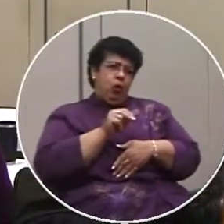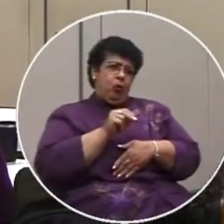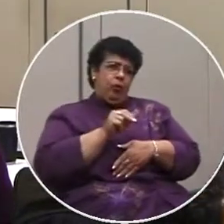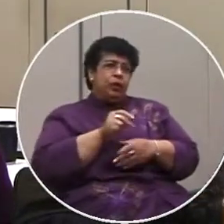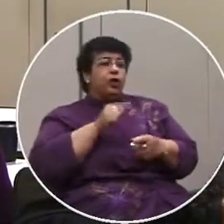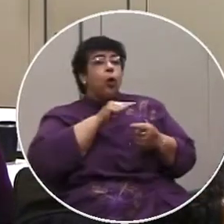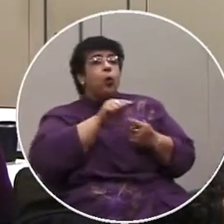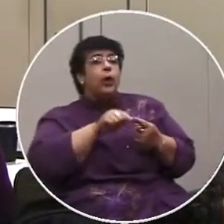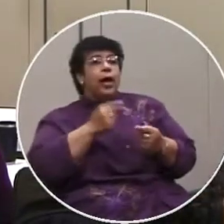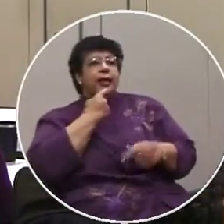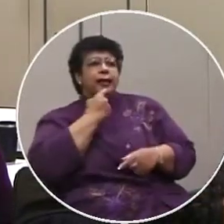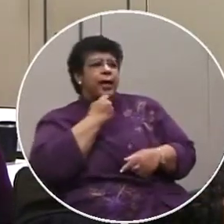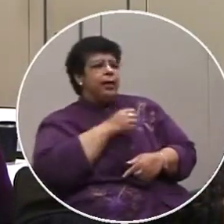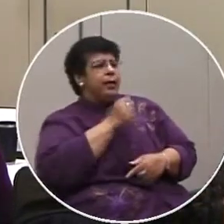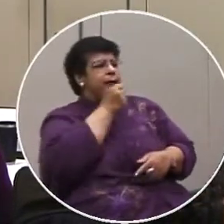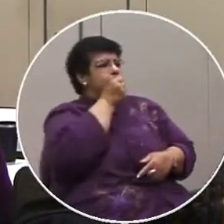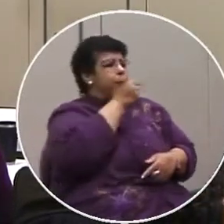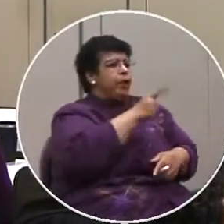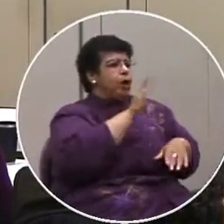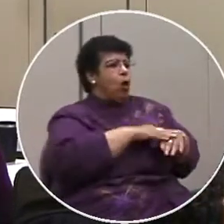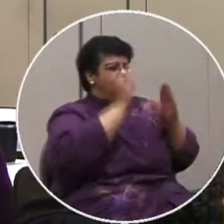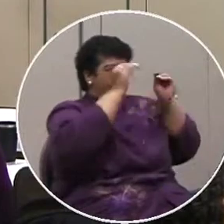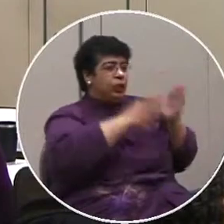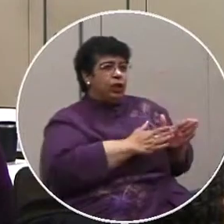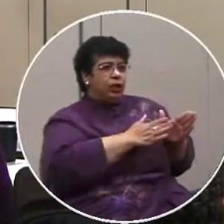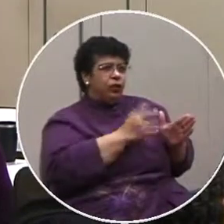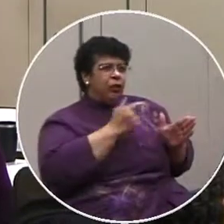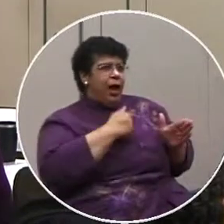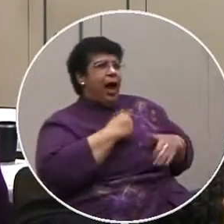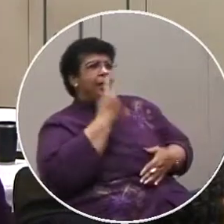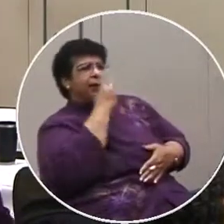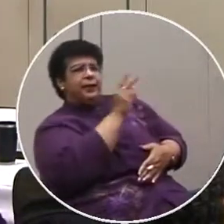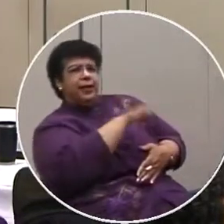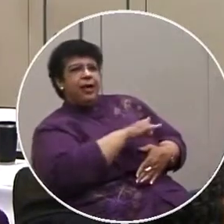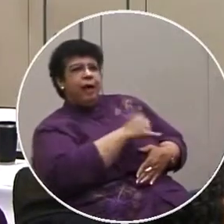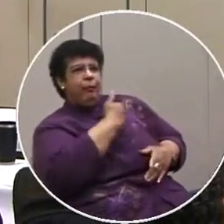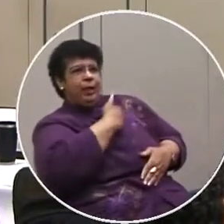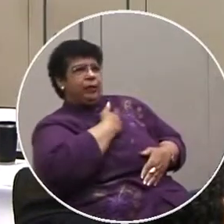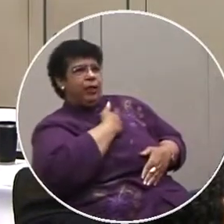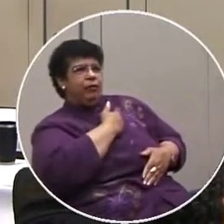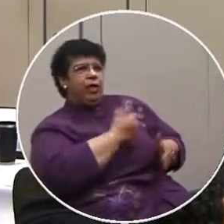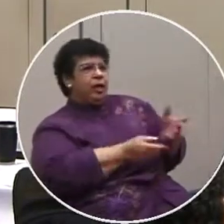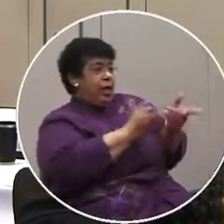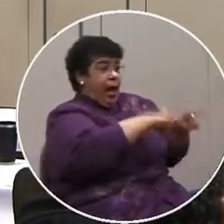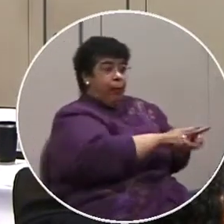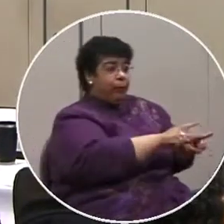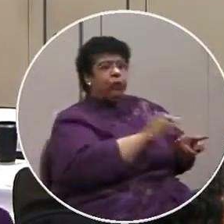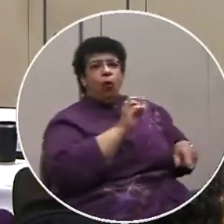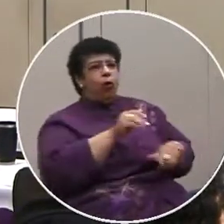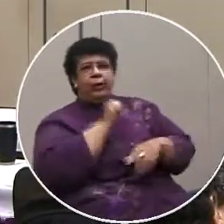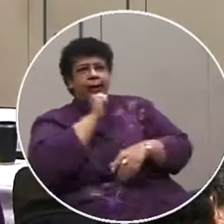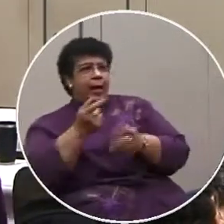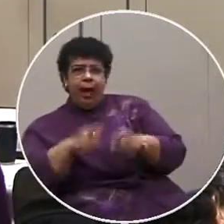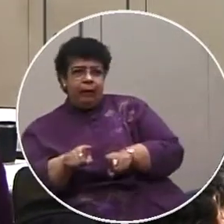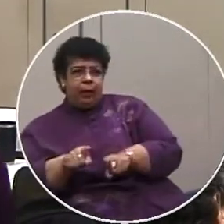spitting on the teacher, I'm pretty clear I can observe that. It either happens or it doesn't. Without this, we're not